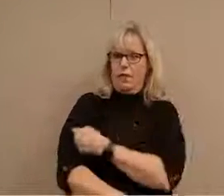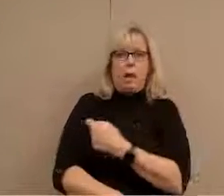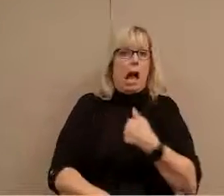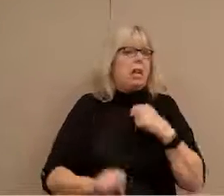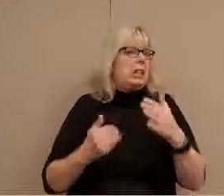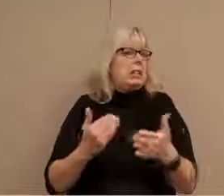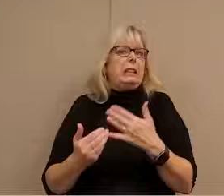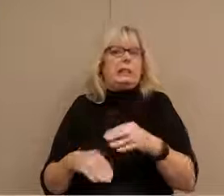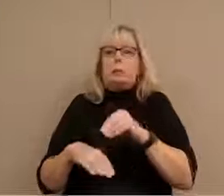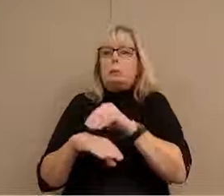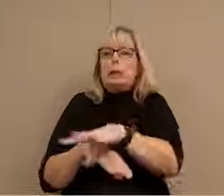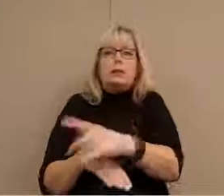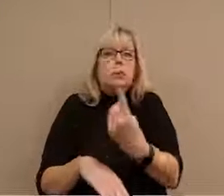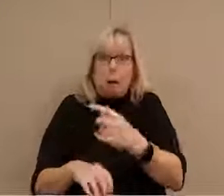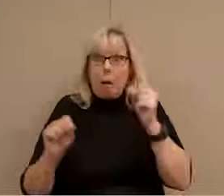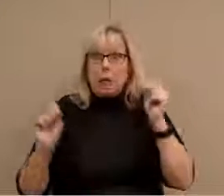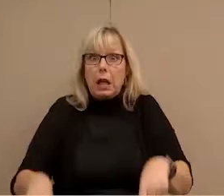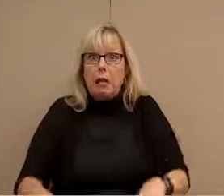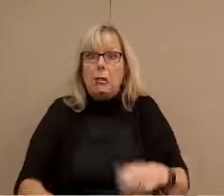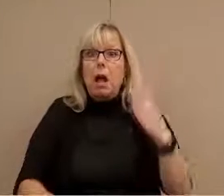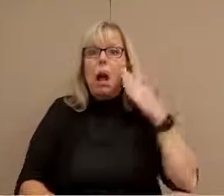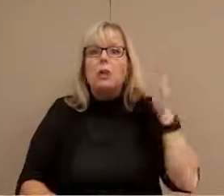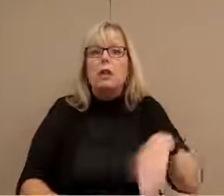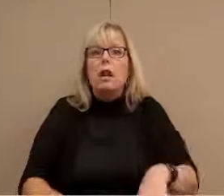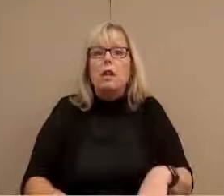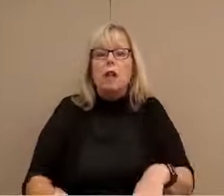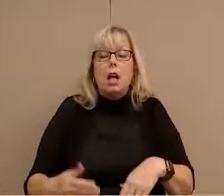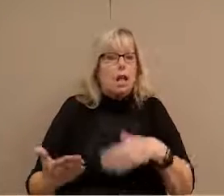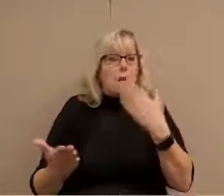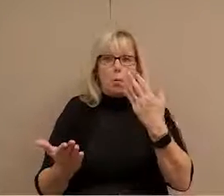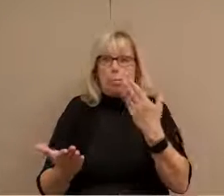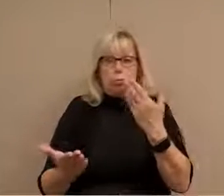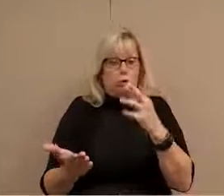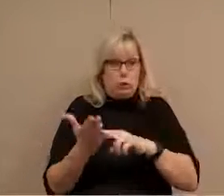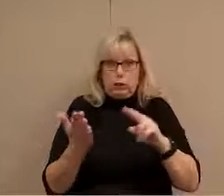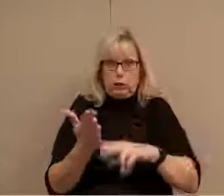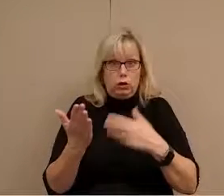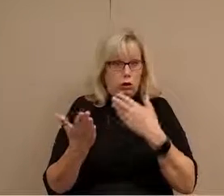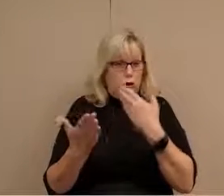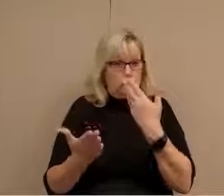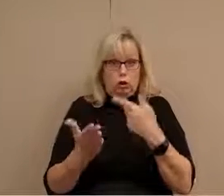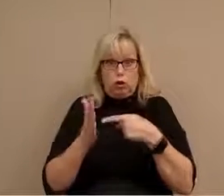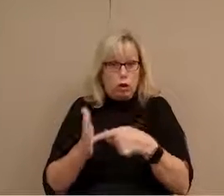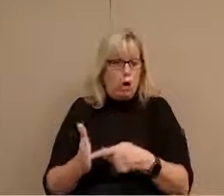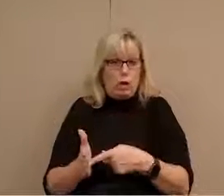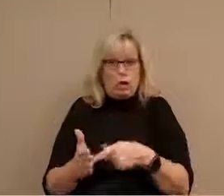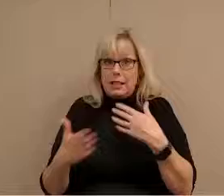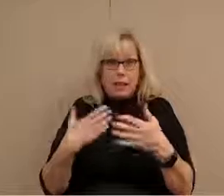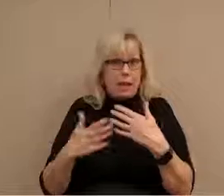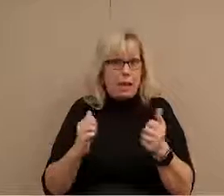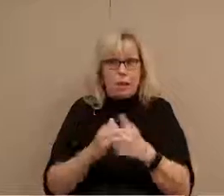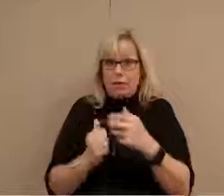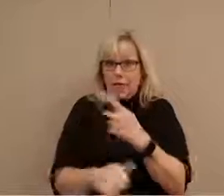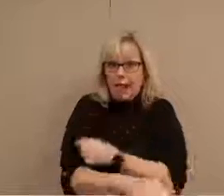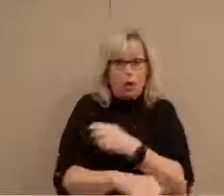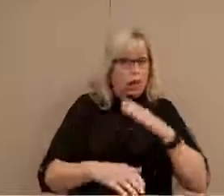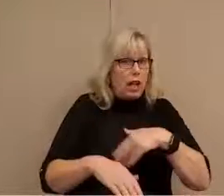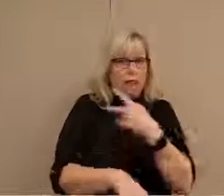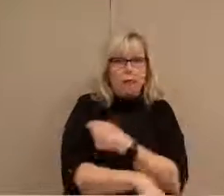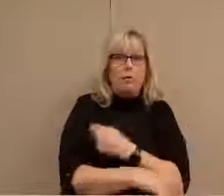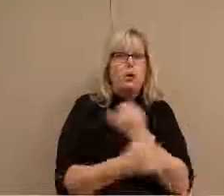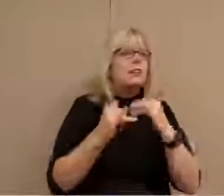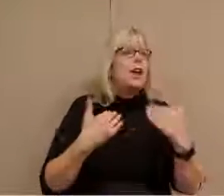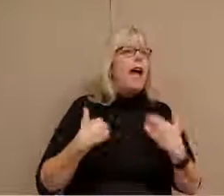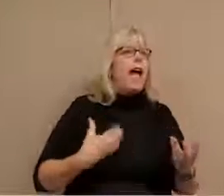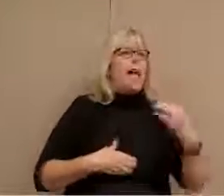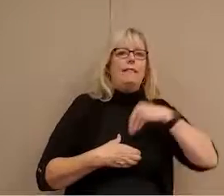give COVID to somebody else, because the literature is showing now that vaccinated or unvaccinated with this Delta variant, you could be carrying